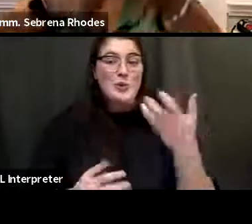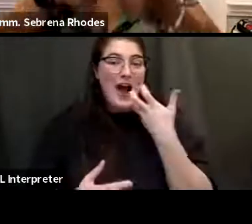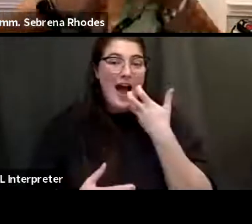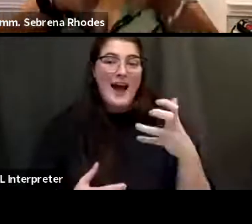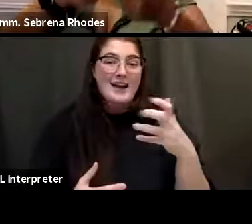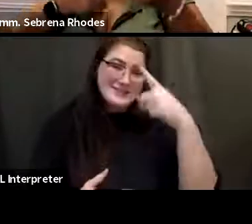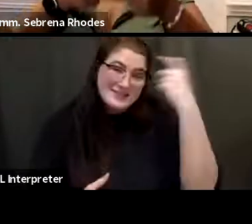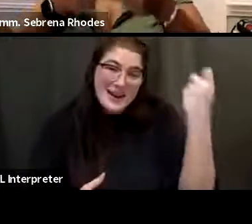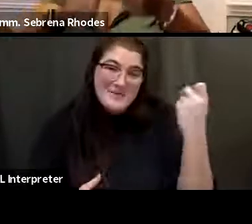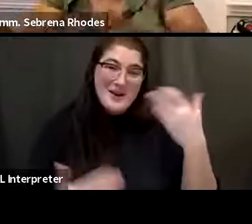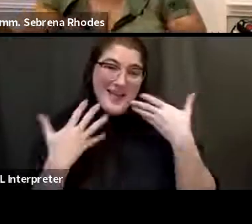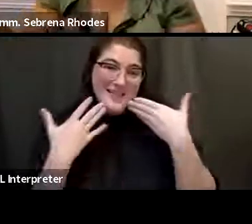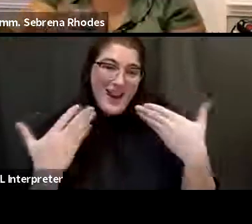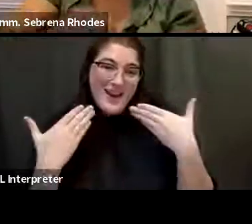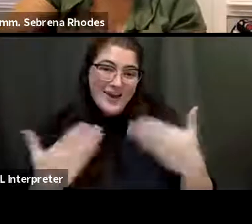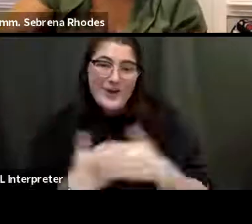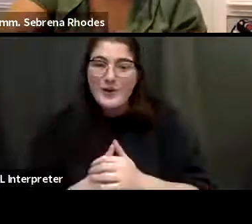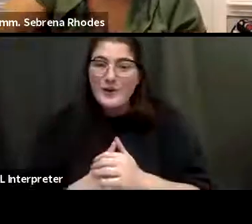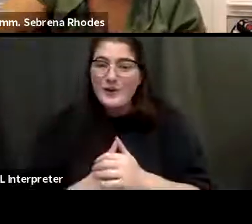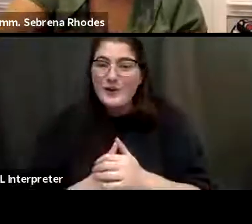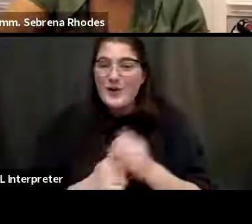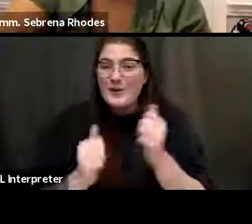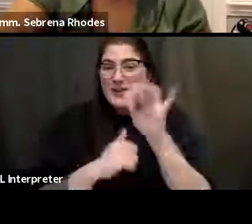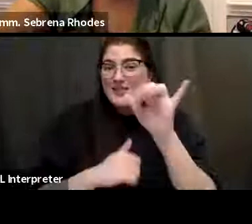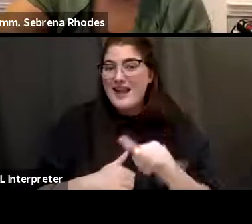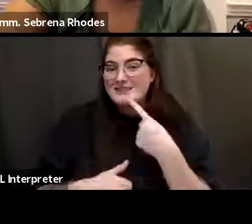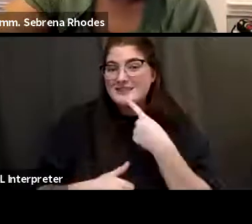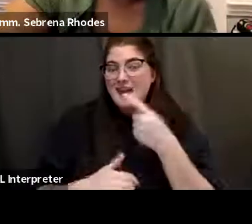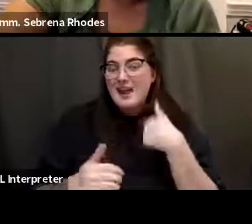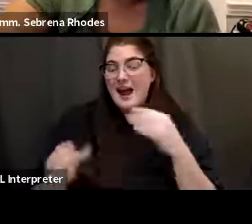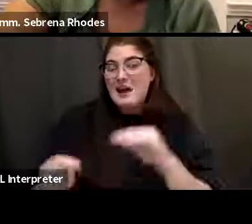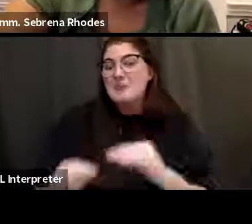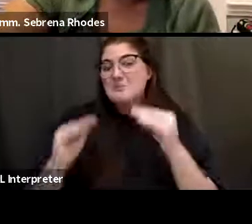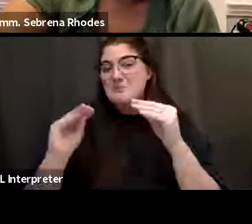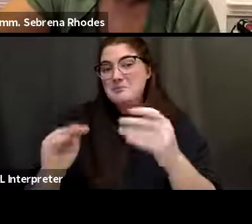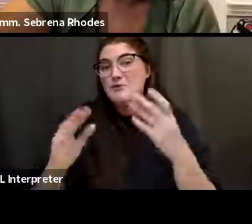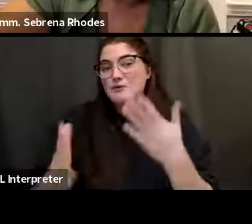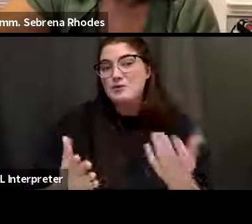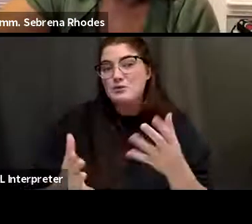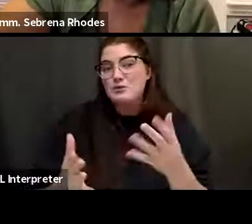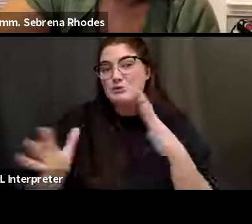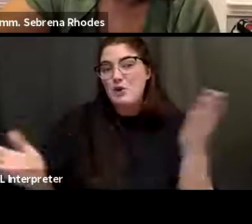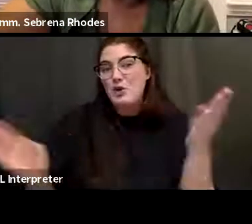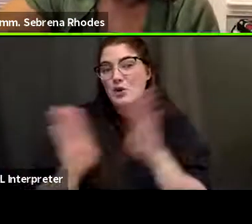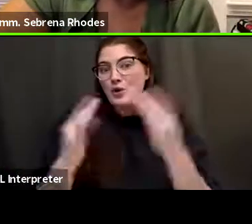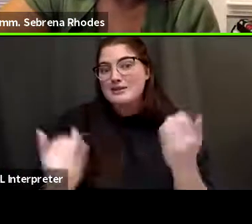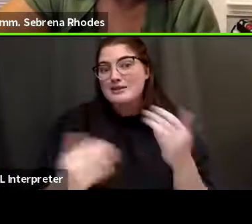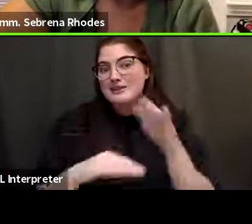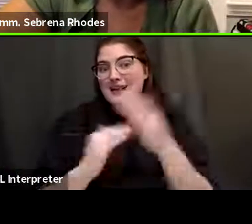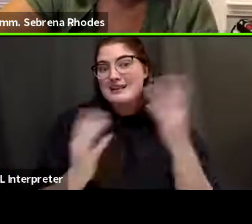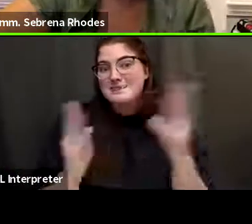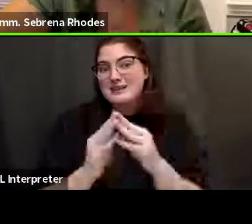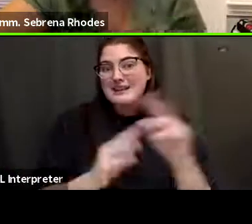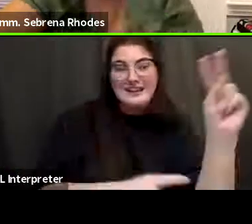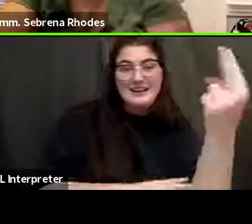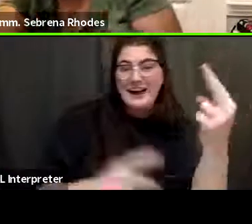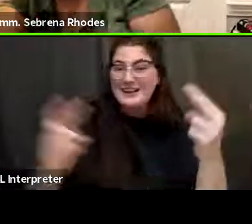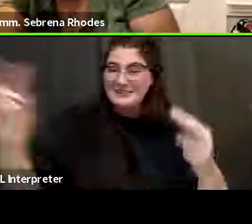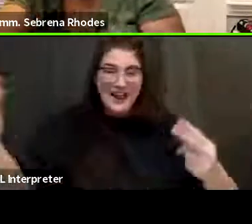thanks, everyone. With that said, I move to adjourn tonight's meeting. Can I get a second? Second.